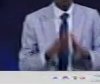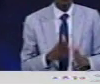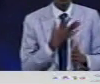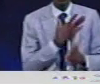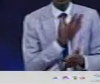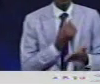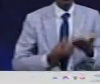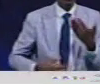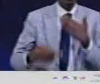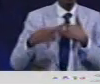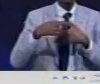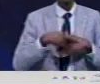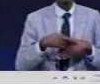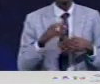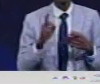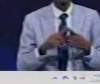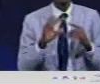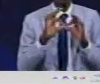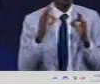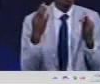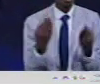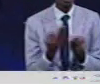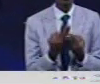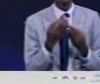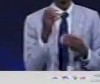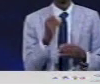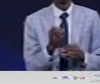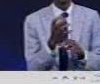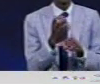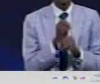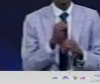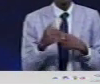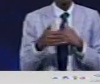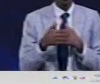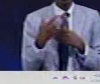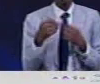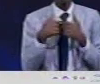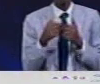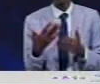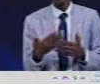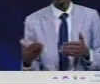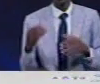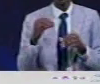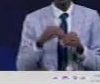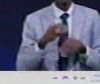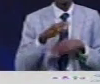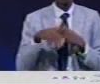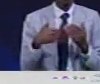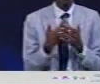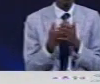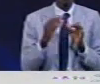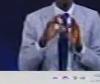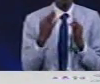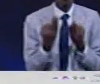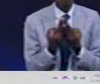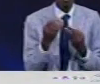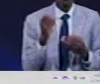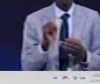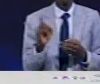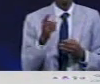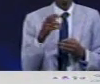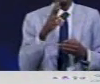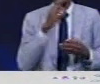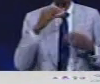are troubles, where there are challenges, let God bring rest. Let God bring solution, and it shall be